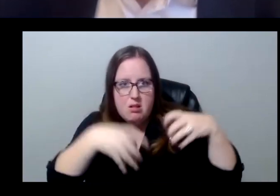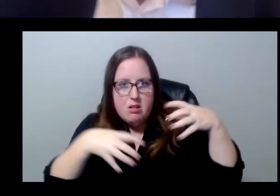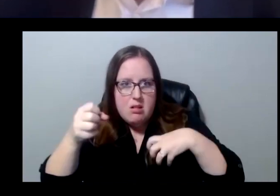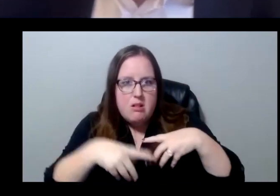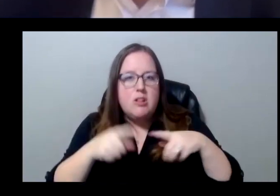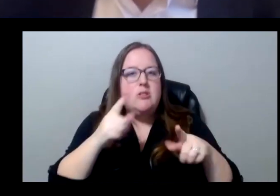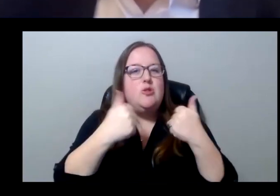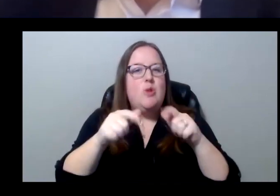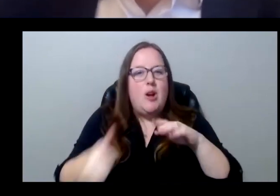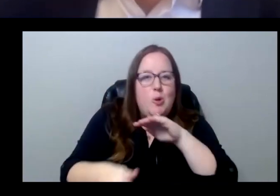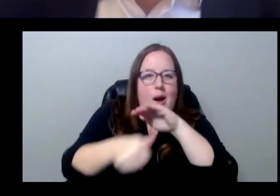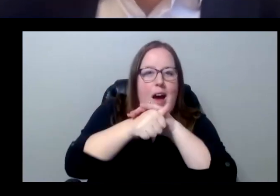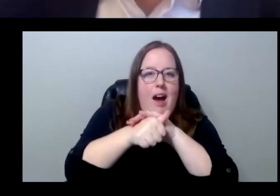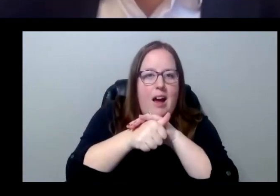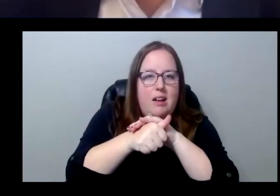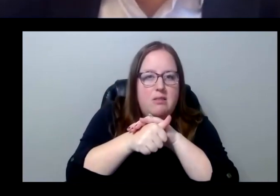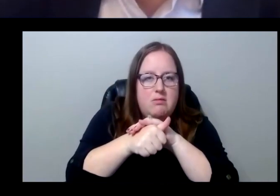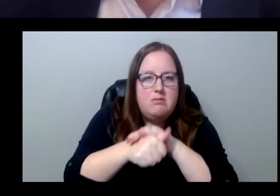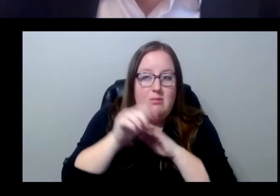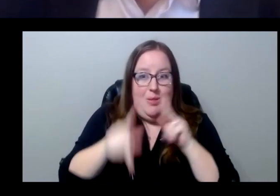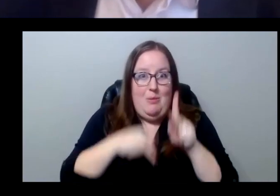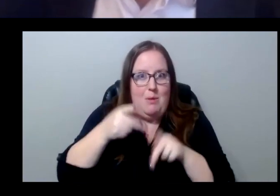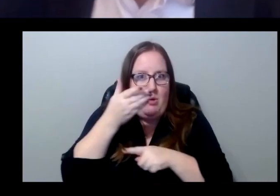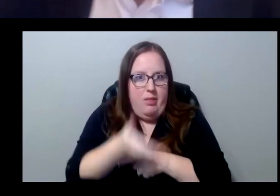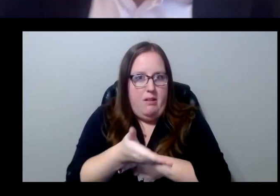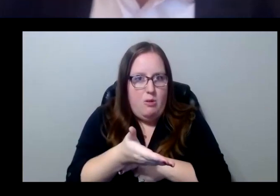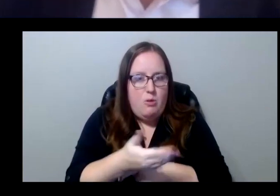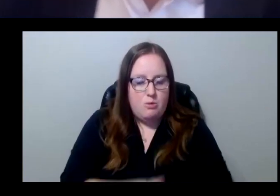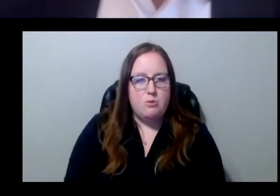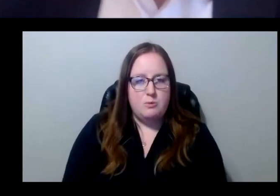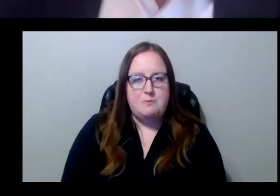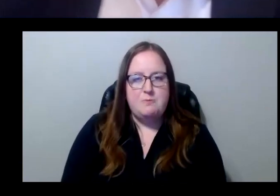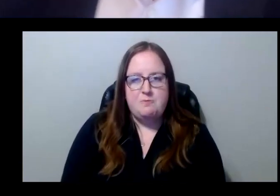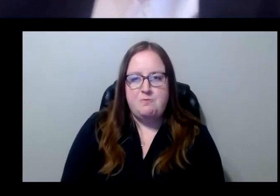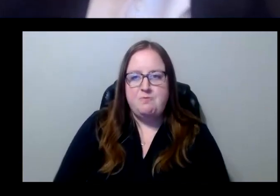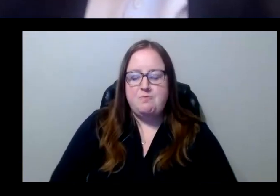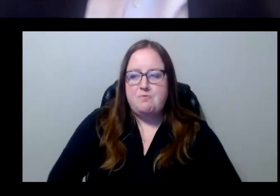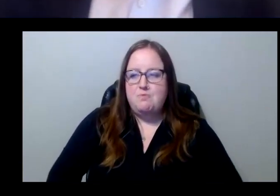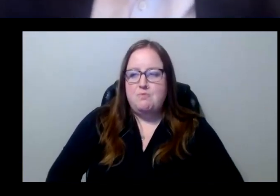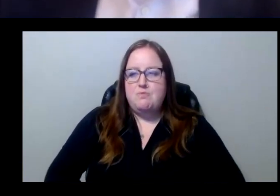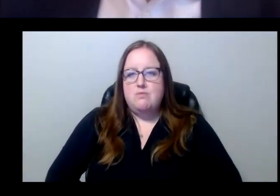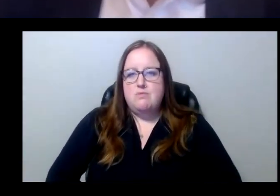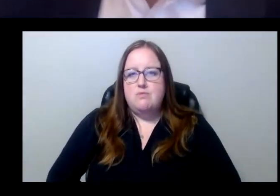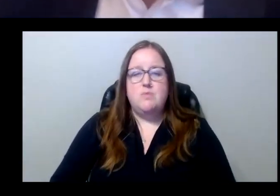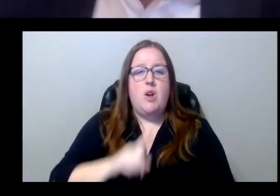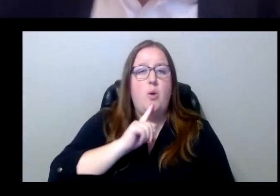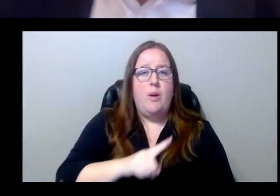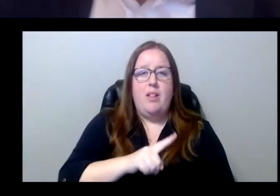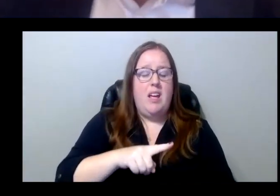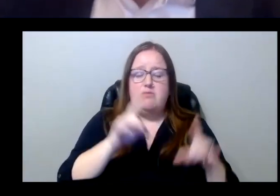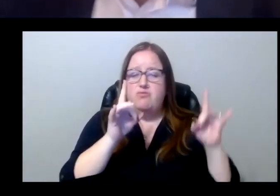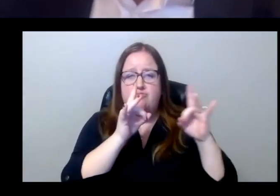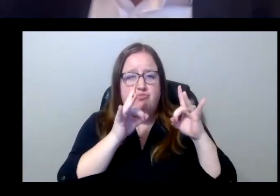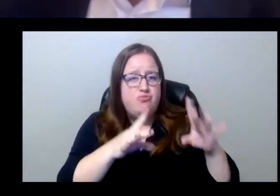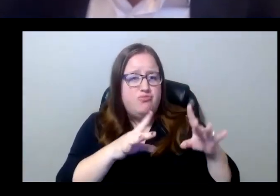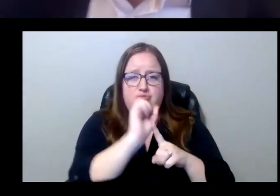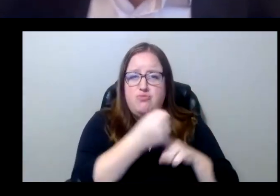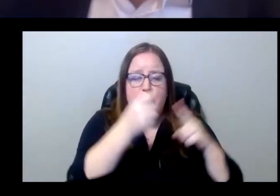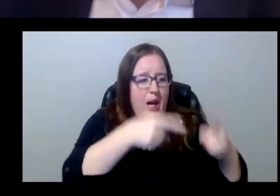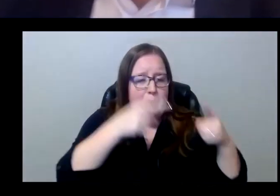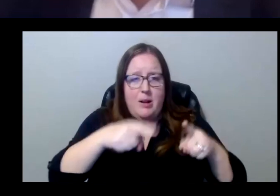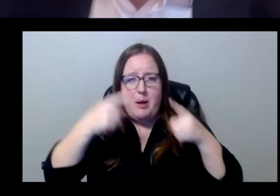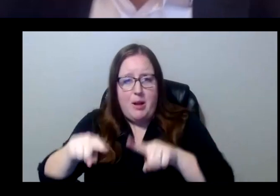April 7th, Bosnian Serb army begins shelling in Sarajevo, the capital of Bosnia, and they invade towns